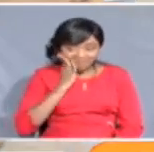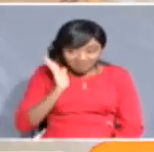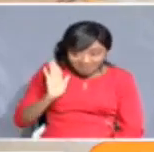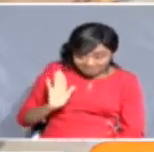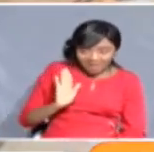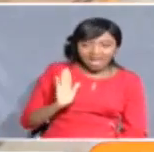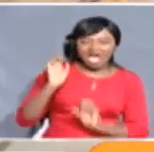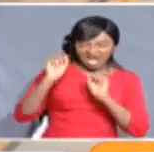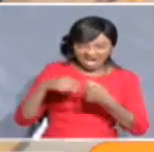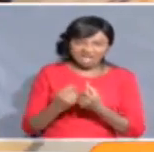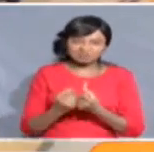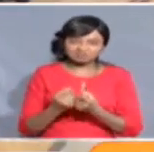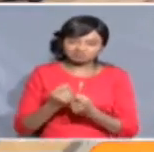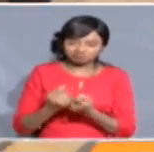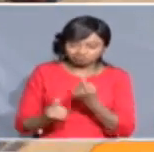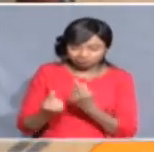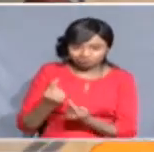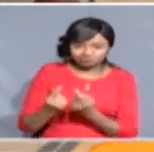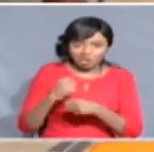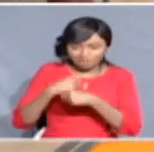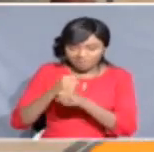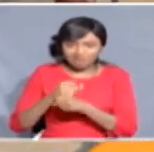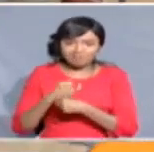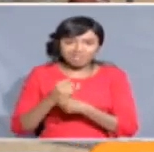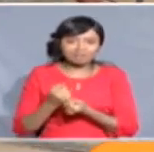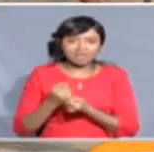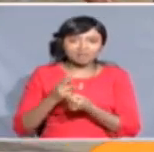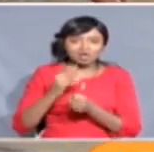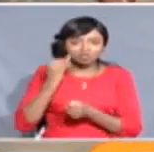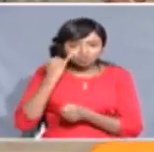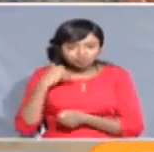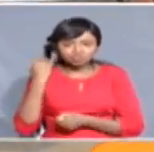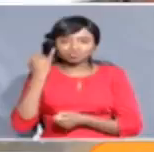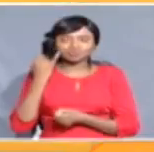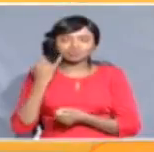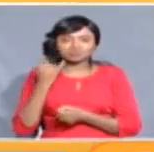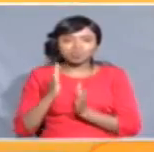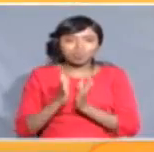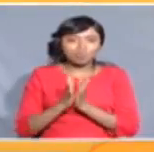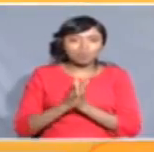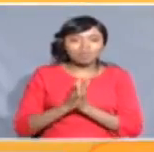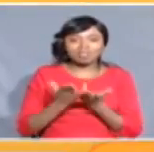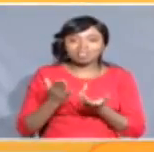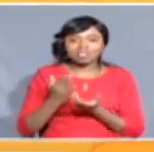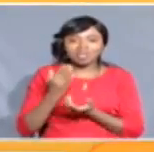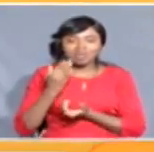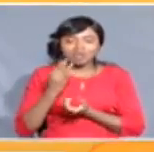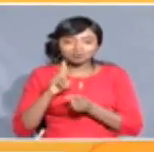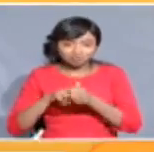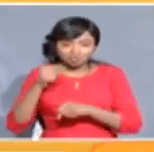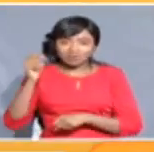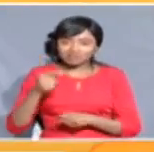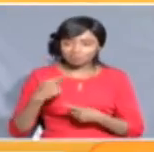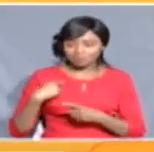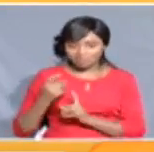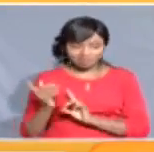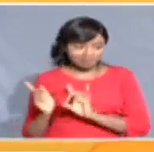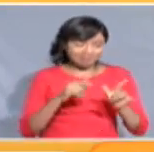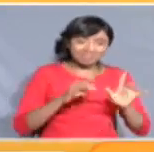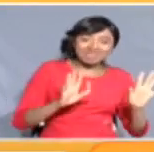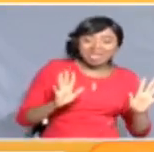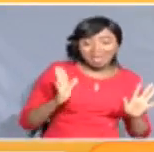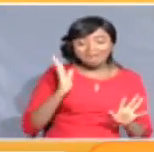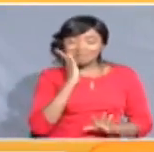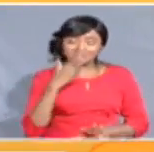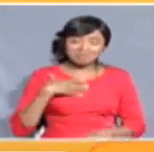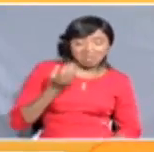water and put, color water essentially and sugar. And we'd go boasting to the others and we said, oh, you know, my mother knows